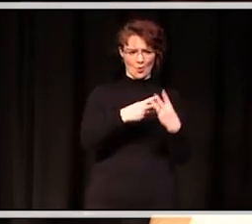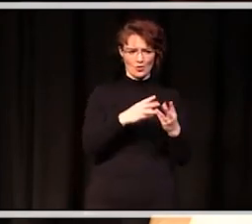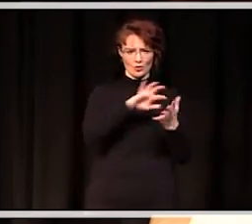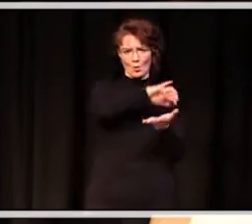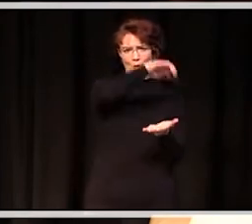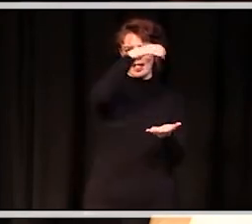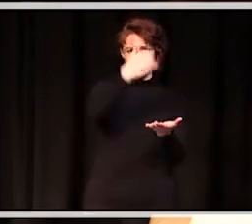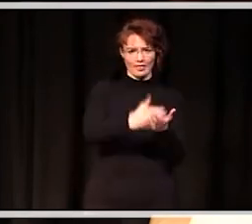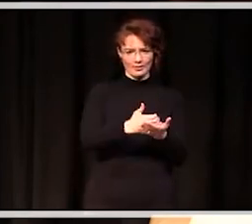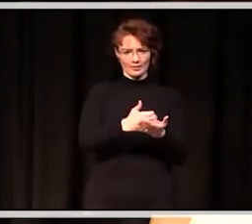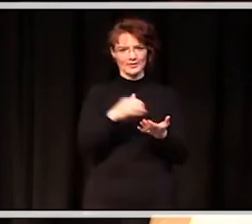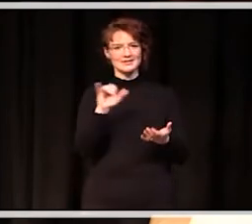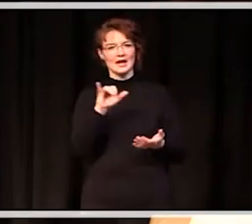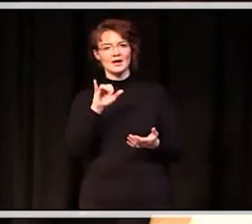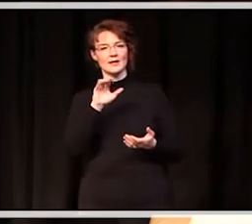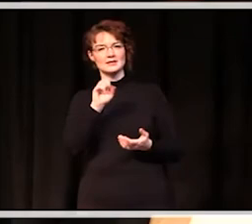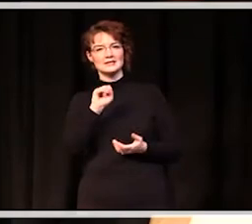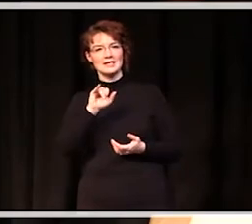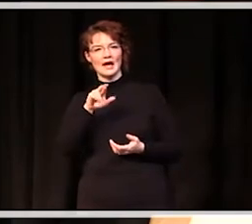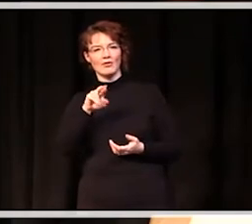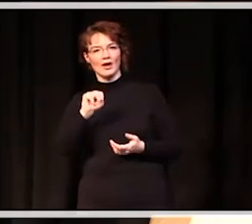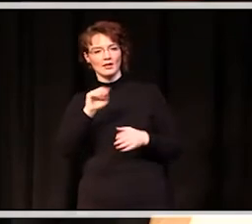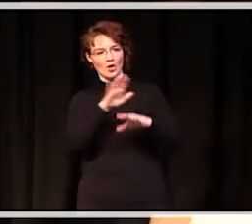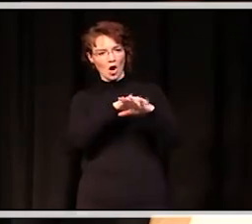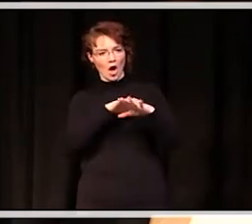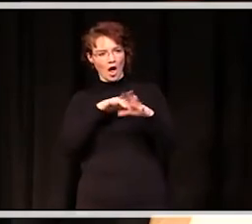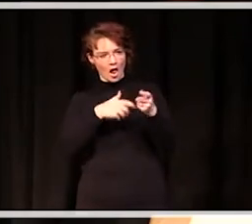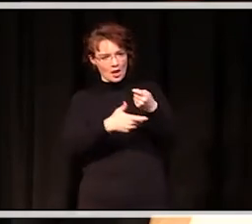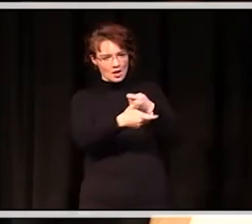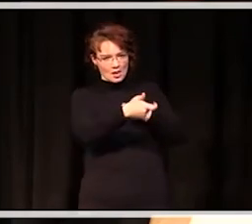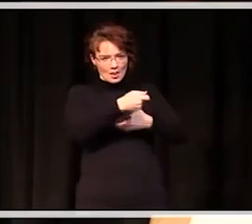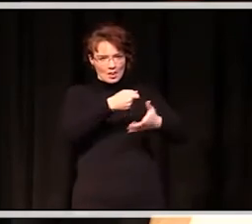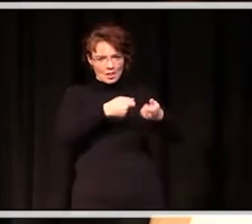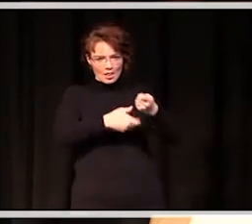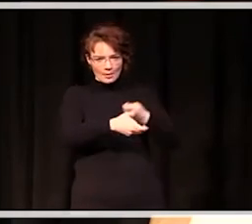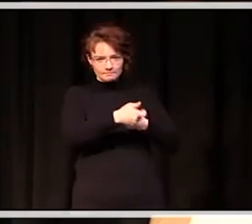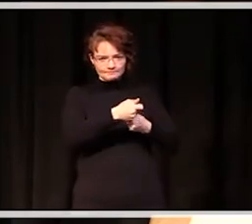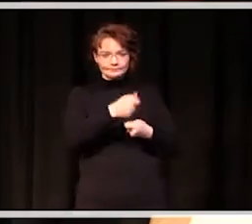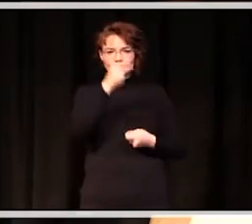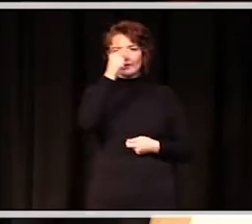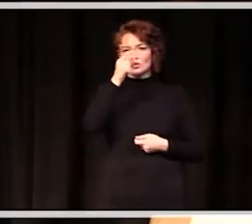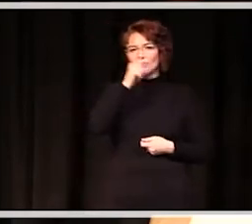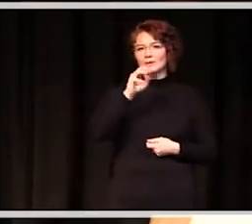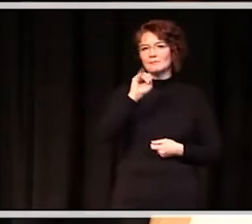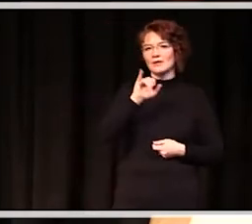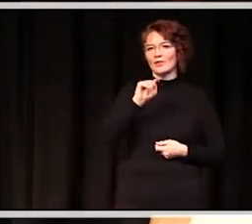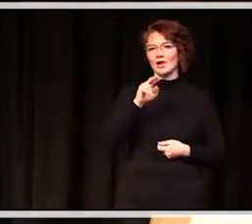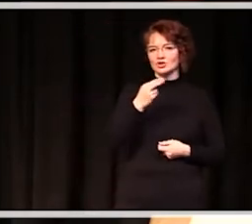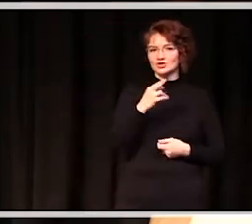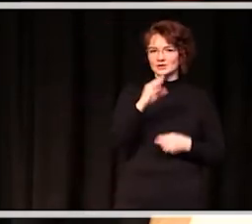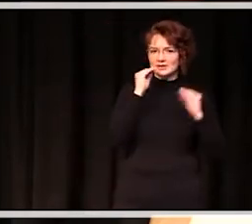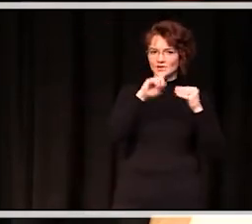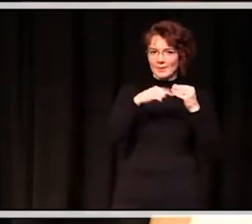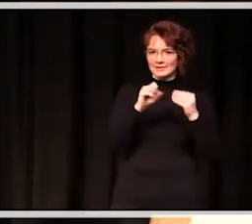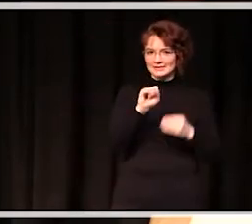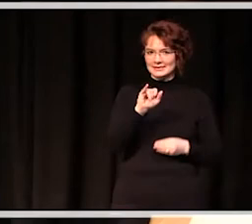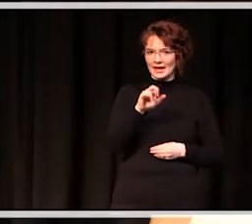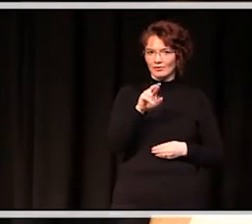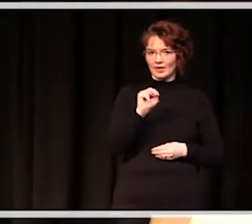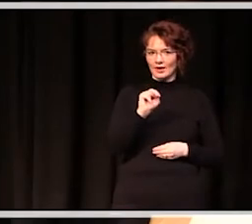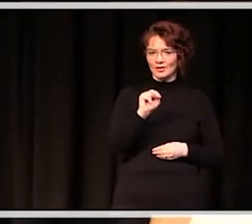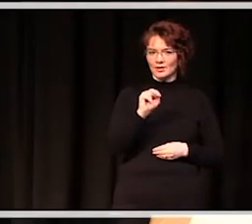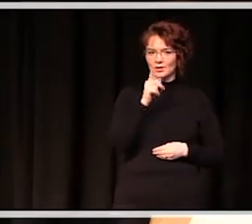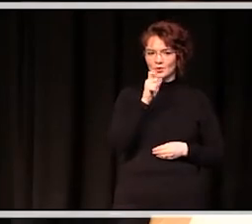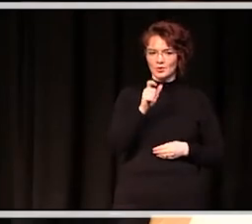the siren's call. I can satisfy all your desires. And Greek mythology teaches us about the sirens. They're these creatures who live